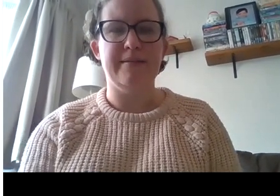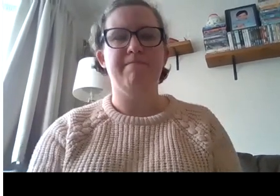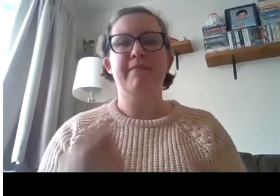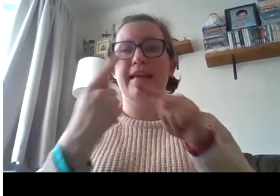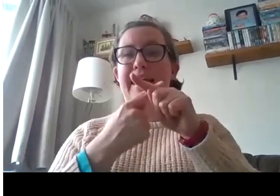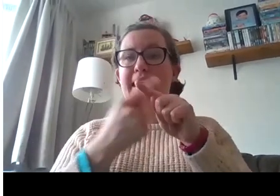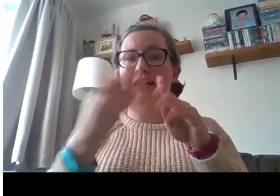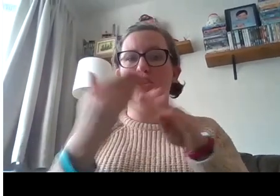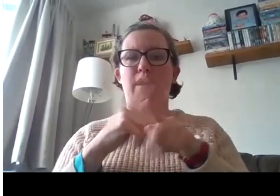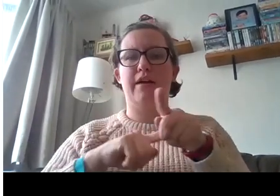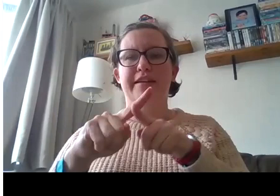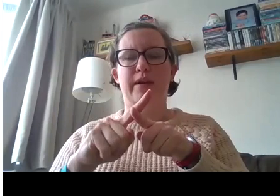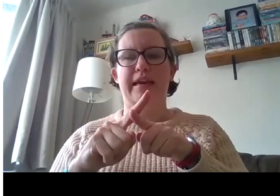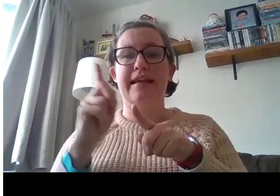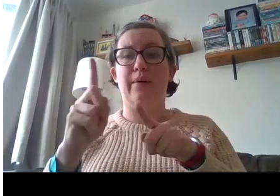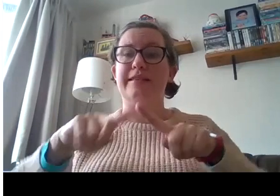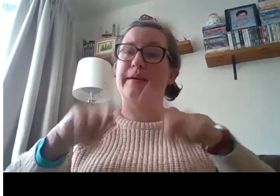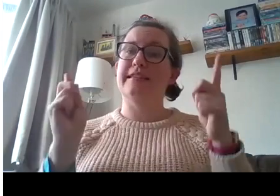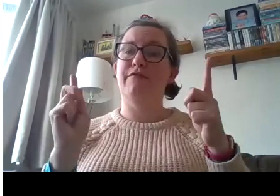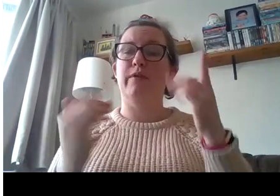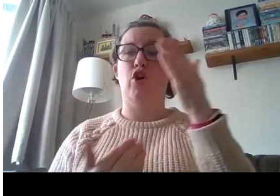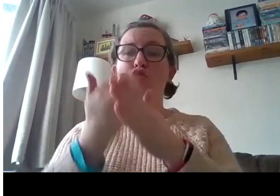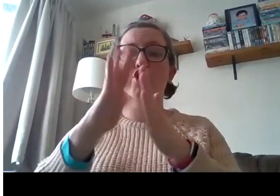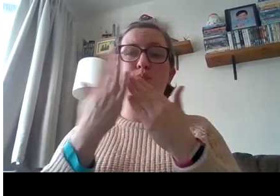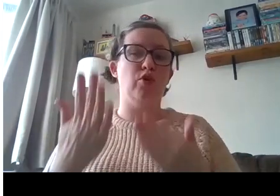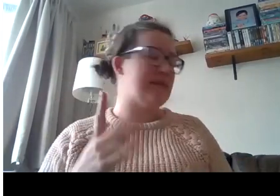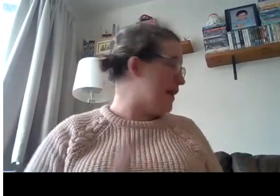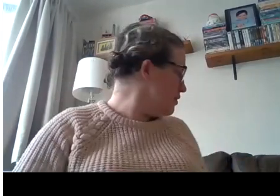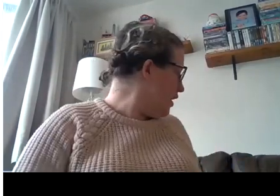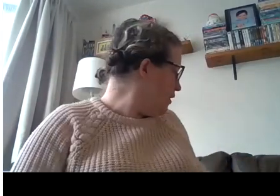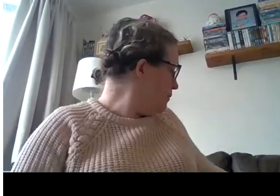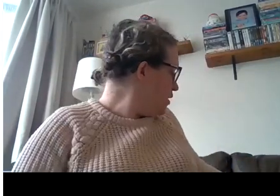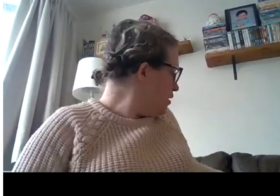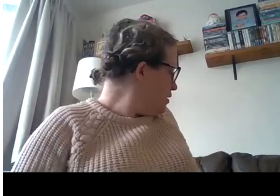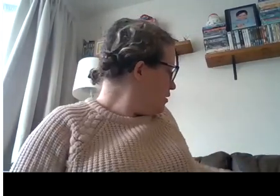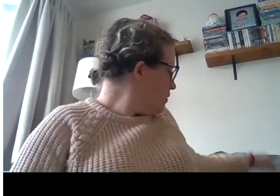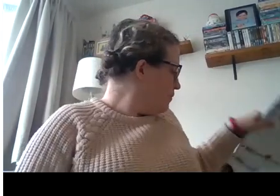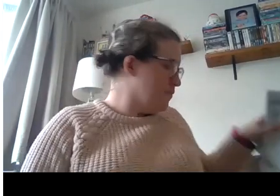Right, English work this week. Now, it's a bit different. We've got new books now, so